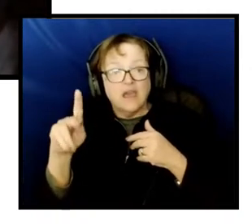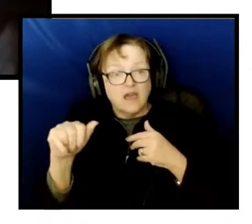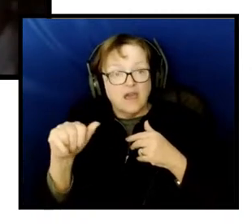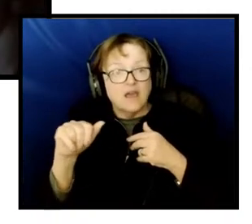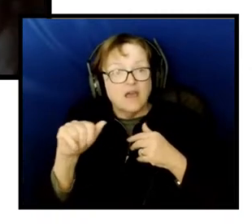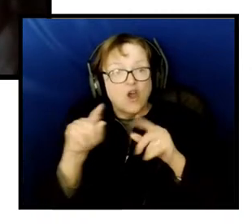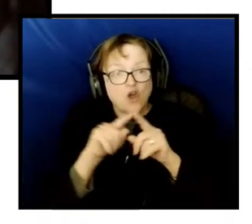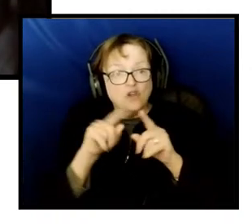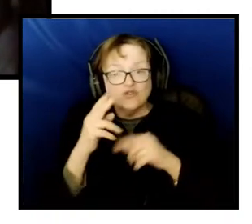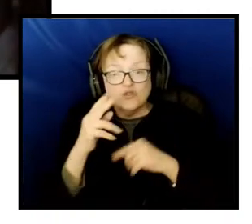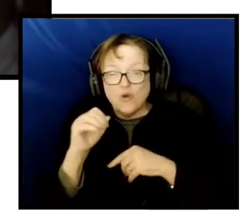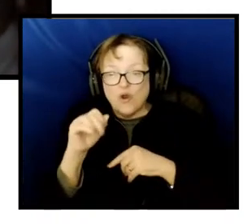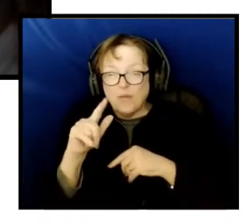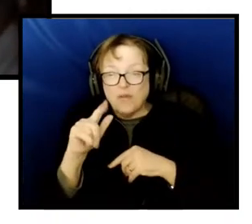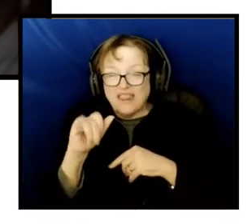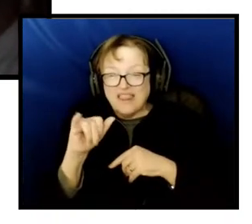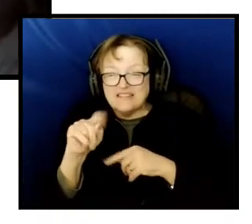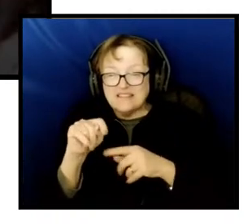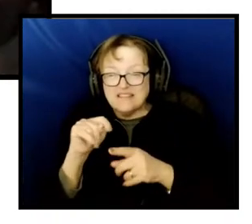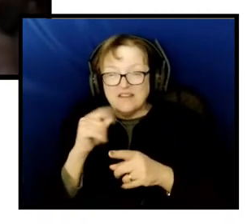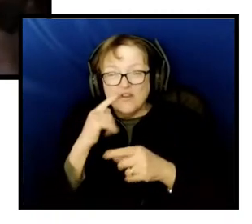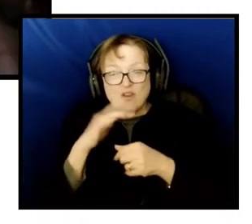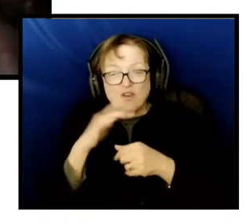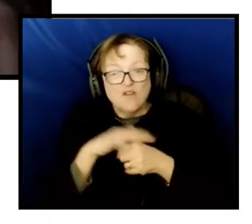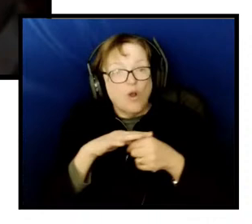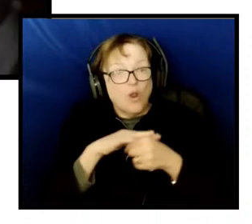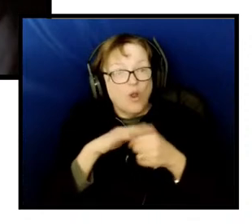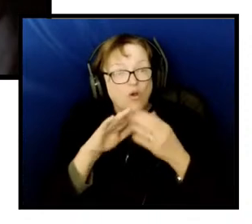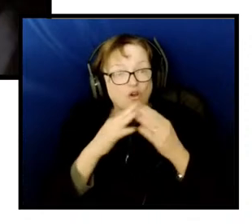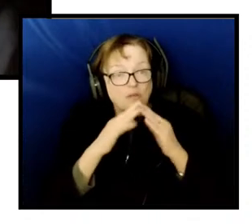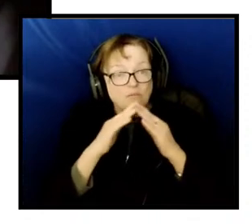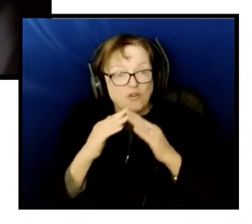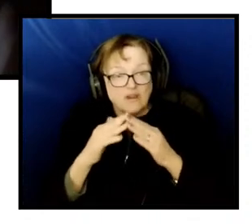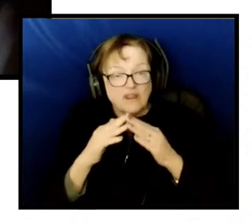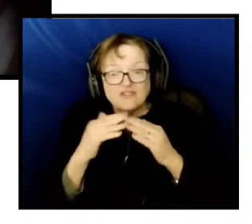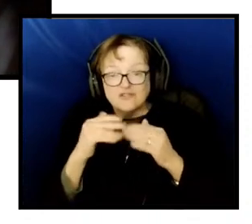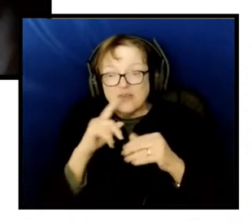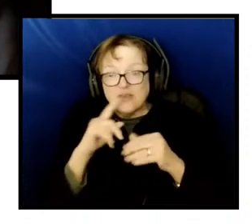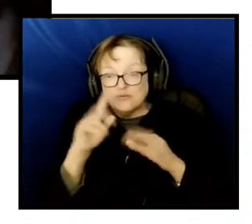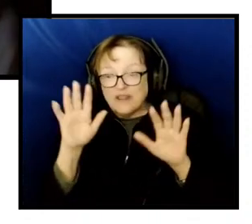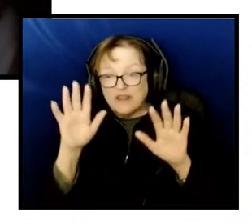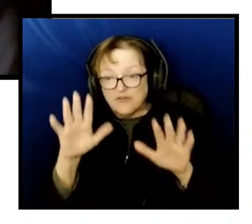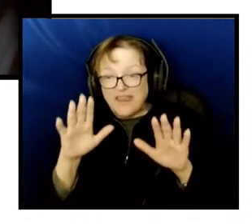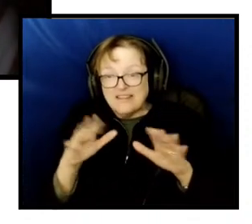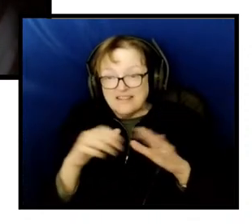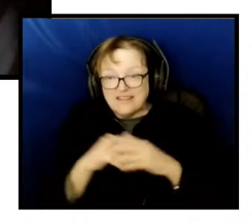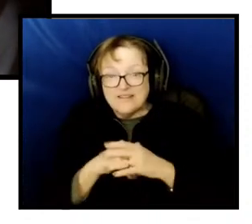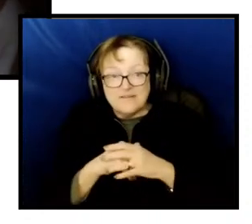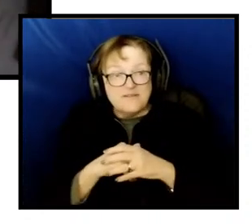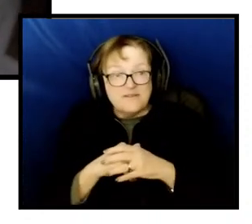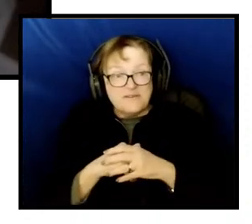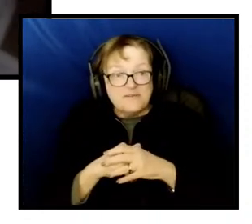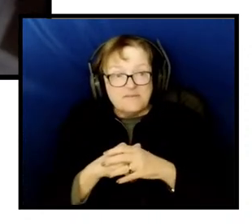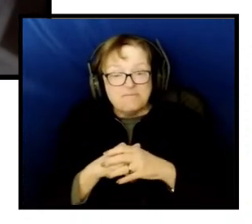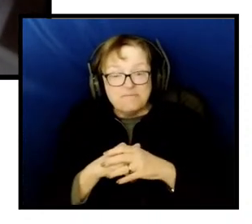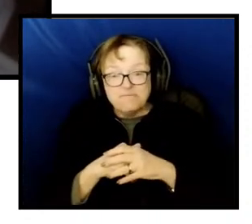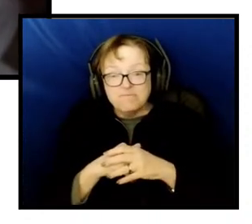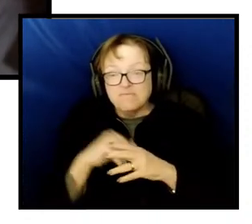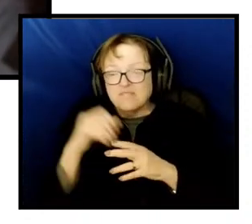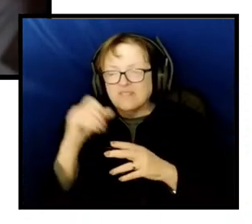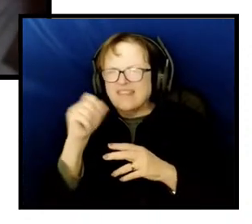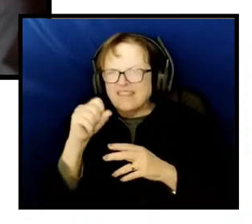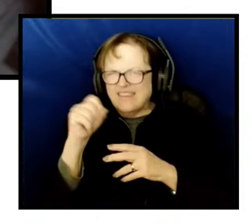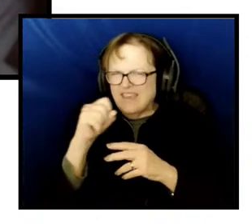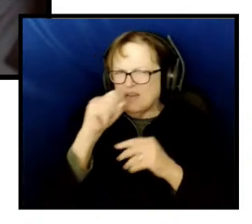an herbalist for local communities. So that was really great to learn about. Yeah, it was an